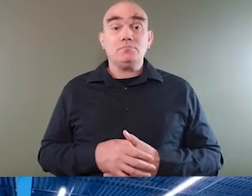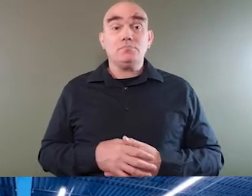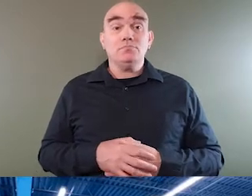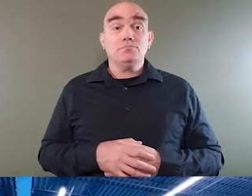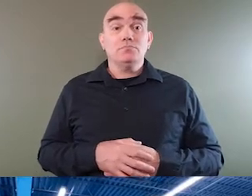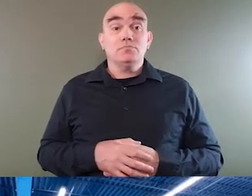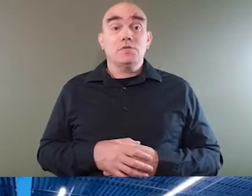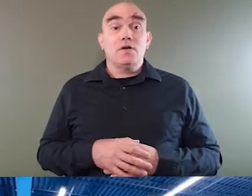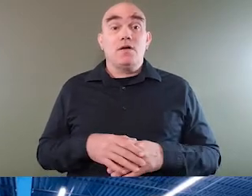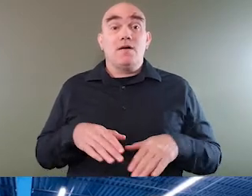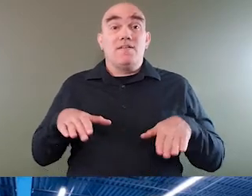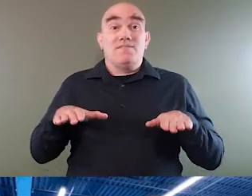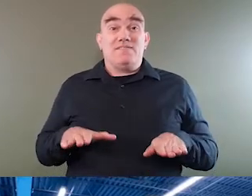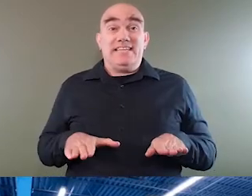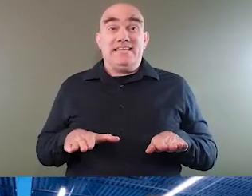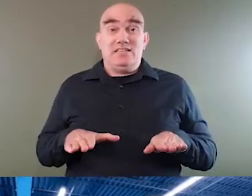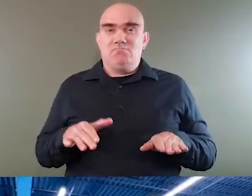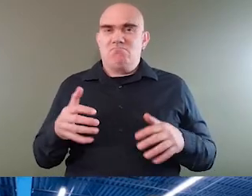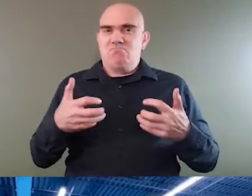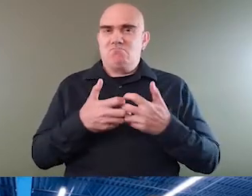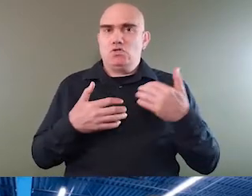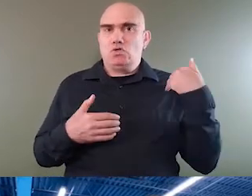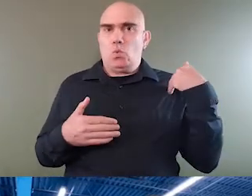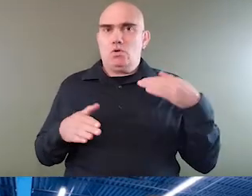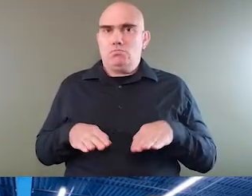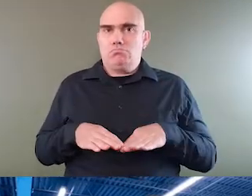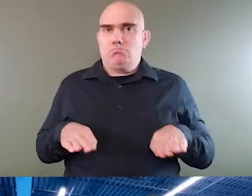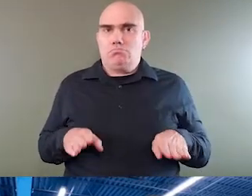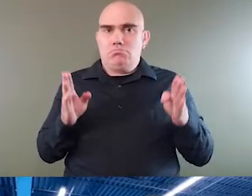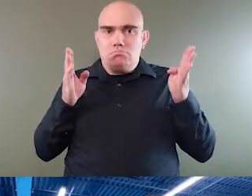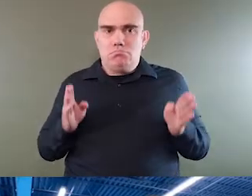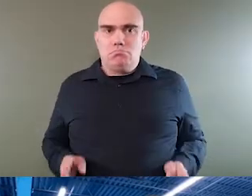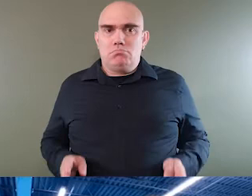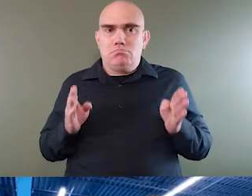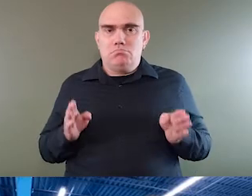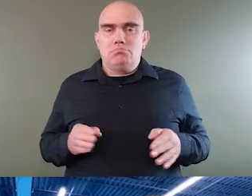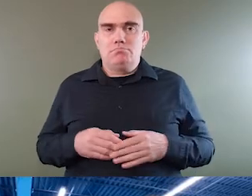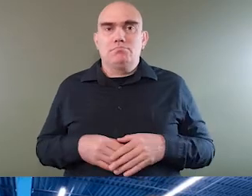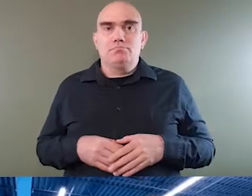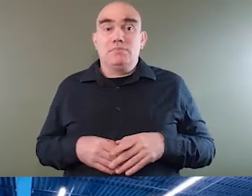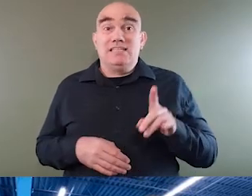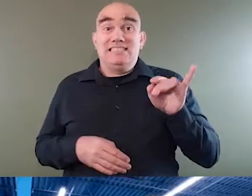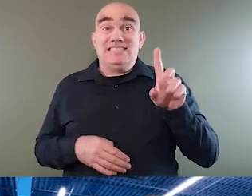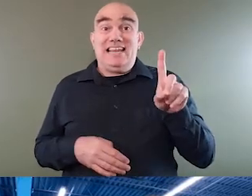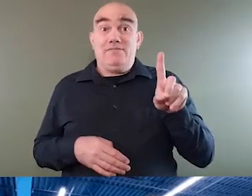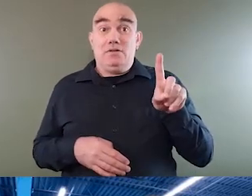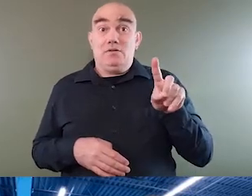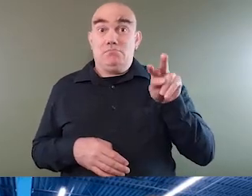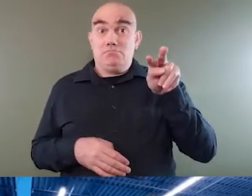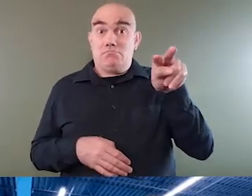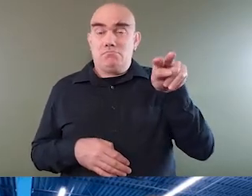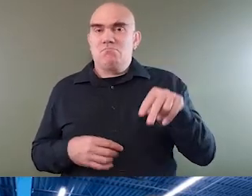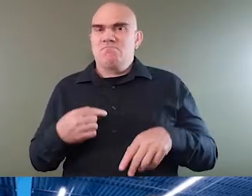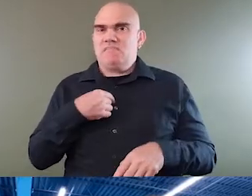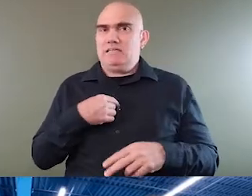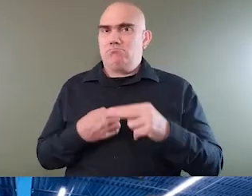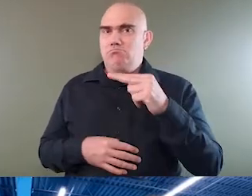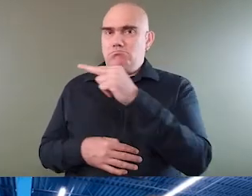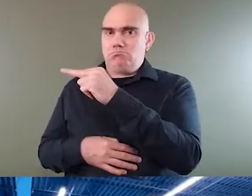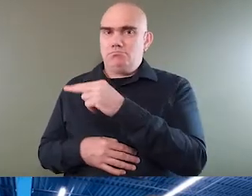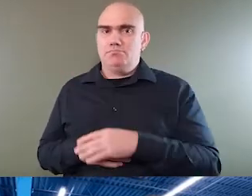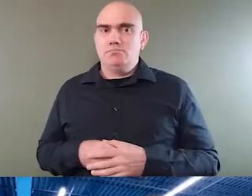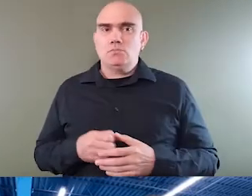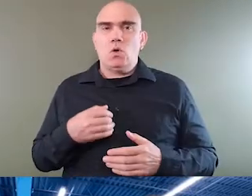Feet about shoulder width apart. David and I are in the same space. He'll be facing forward. I'm facing to the side. And we'll take a little